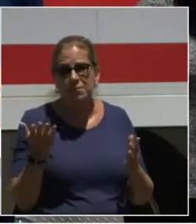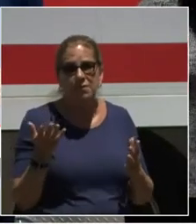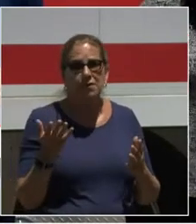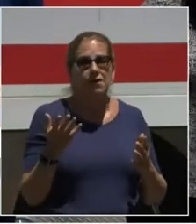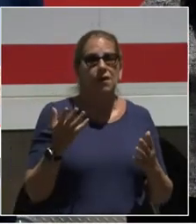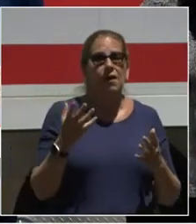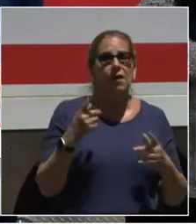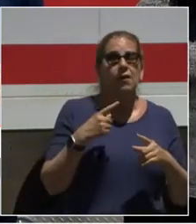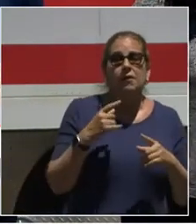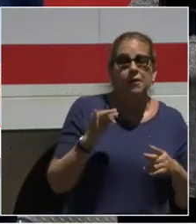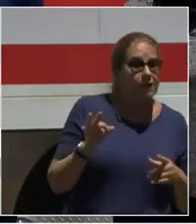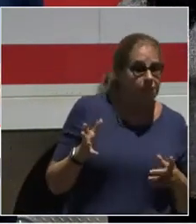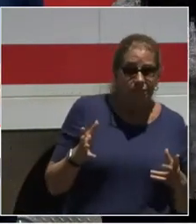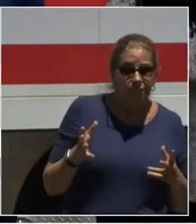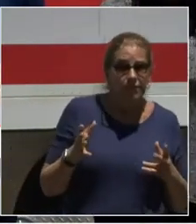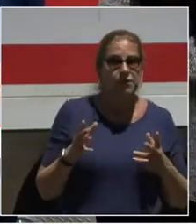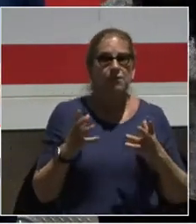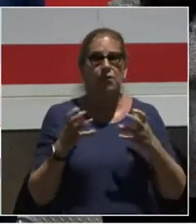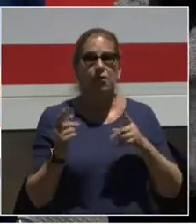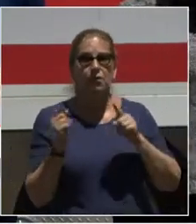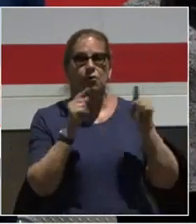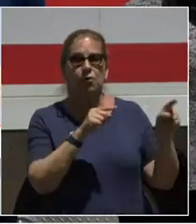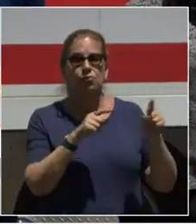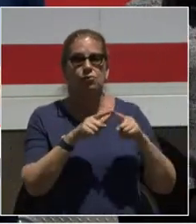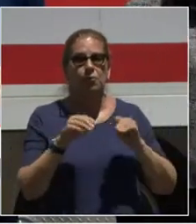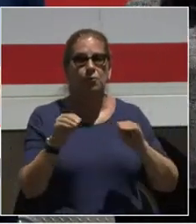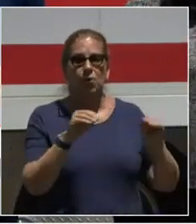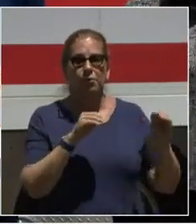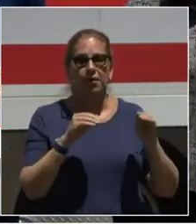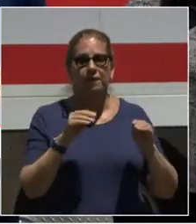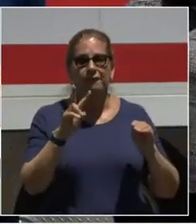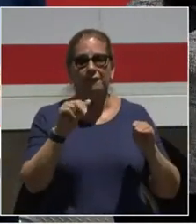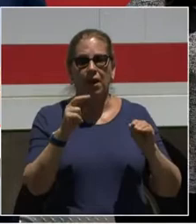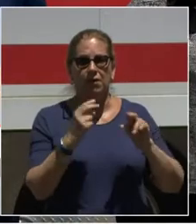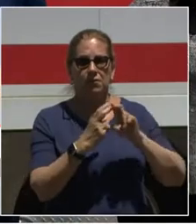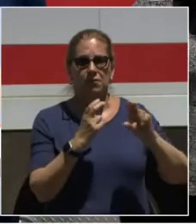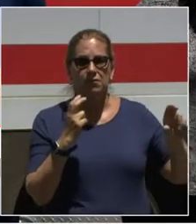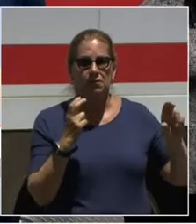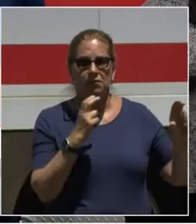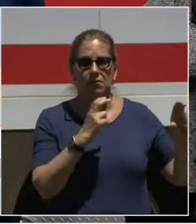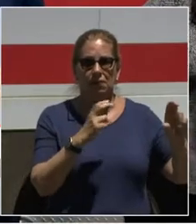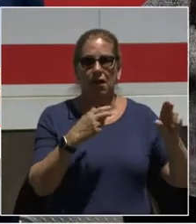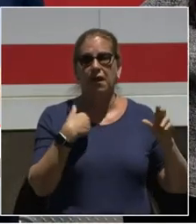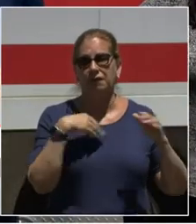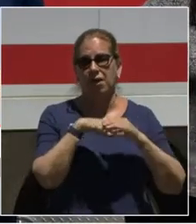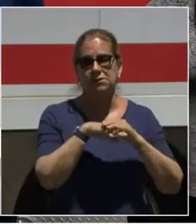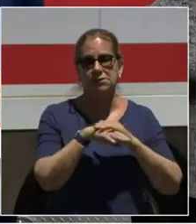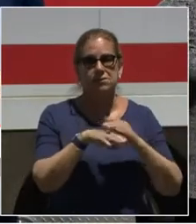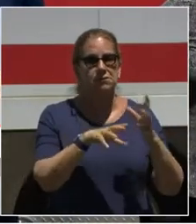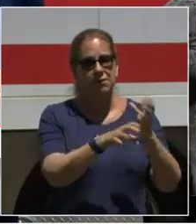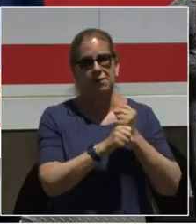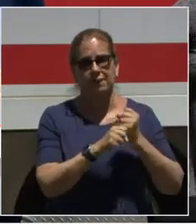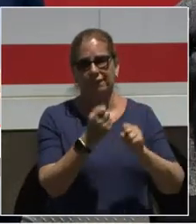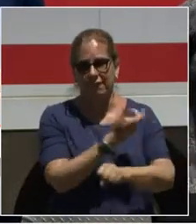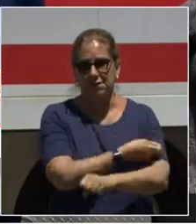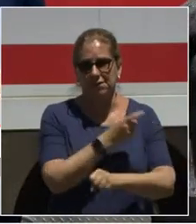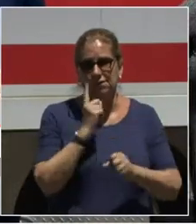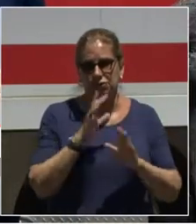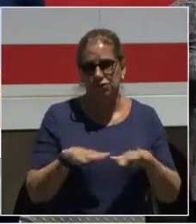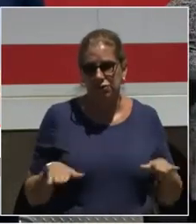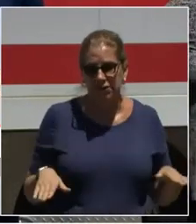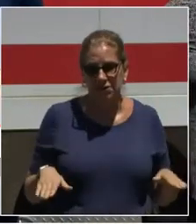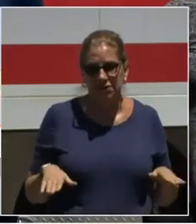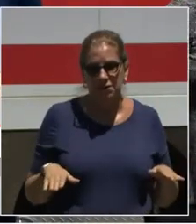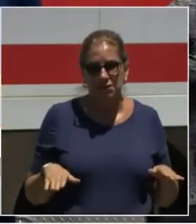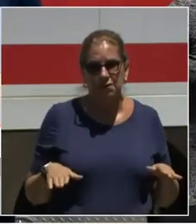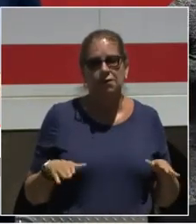to go into communities to have access where individuals would need access to their vaccines. And we are creating opportunities for schools